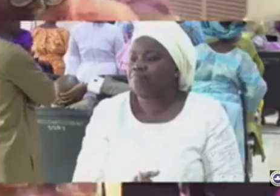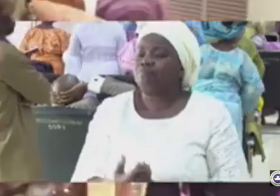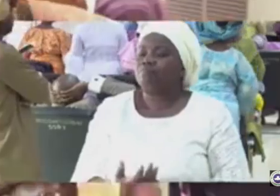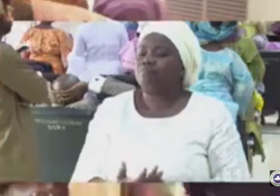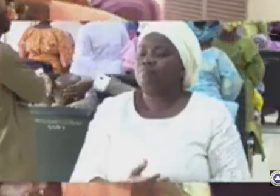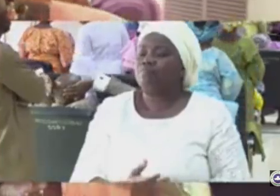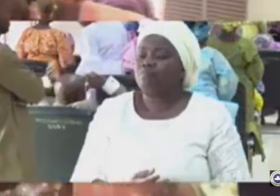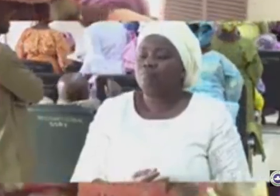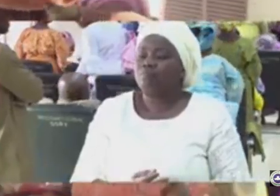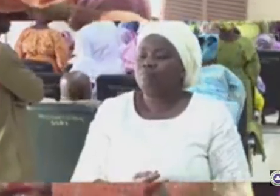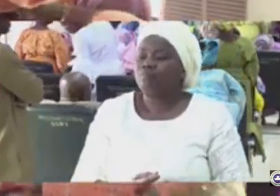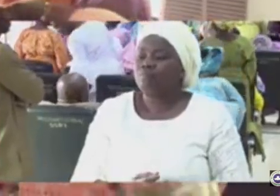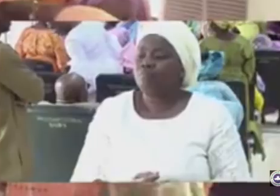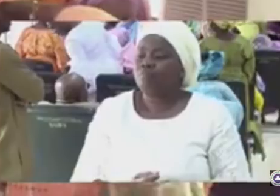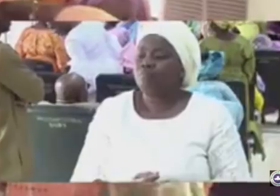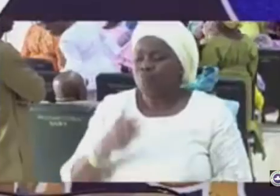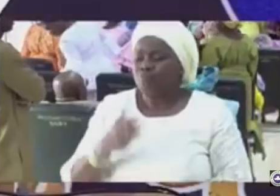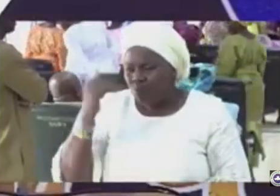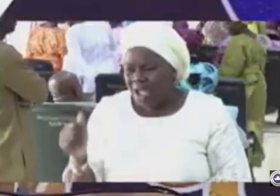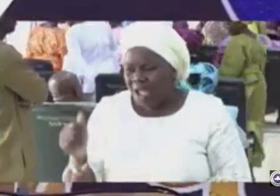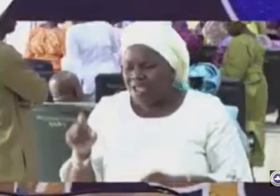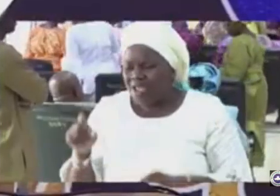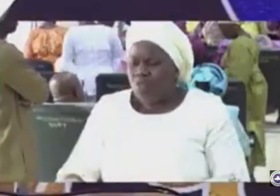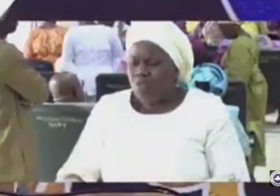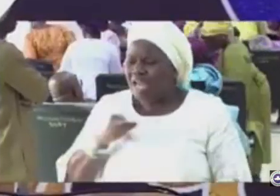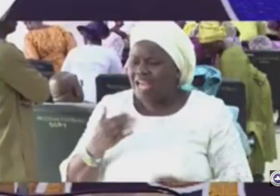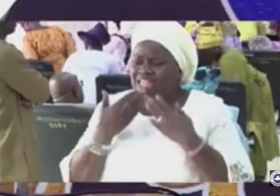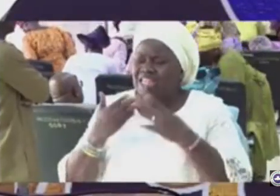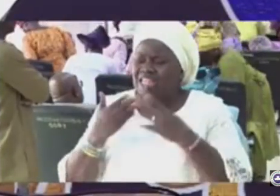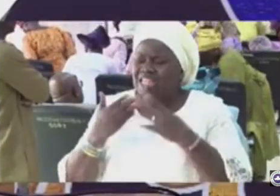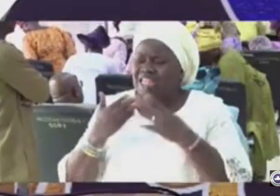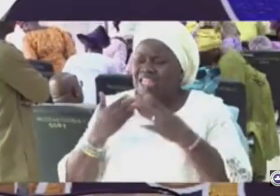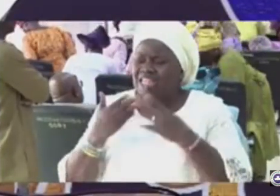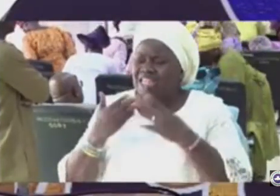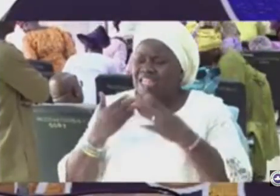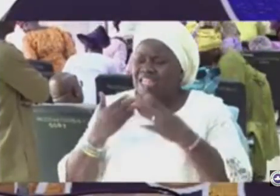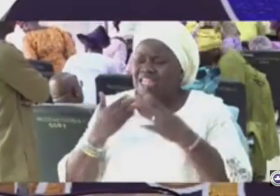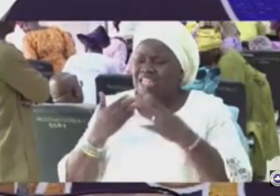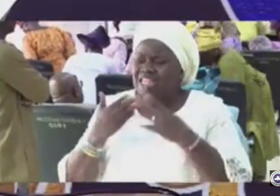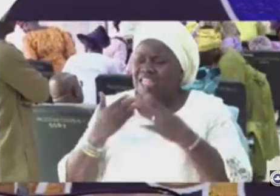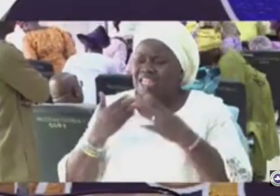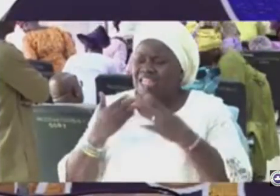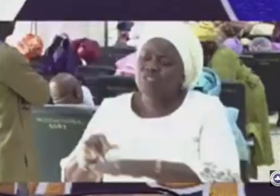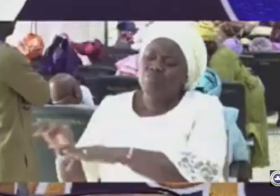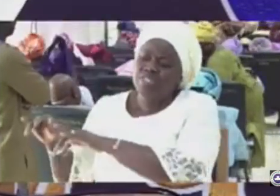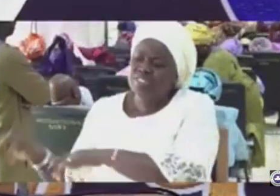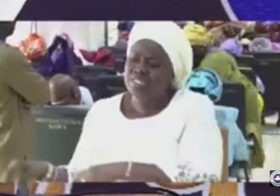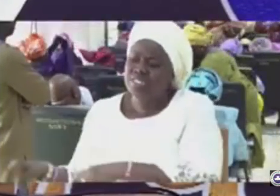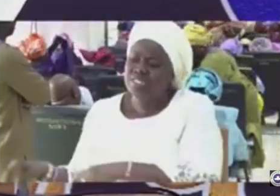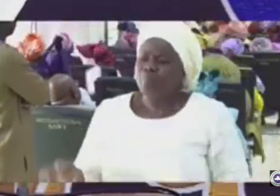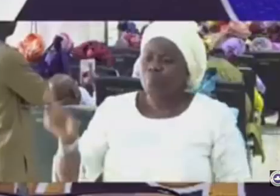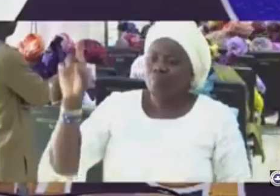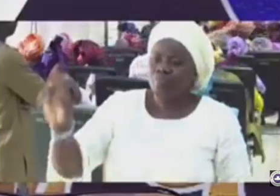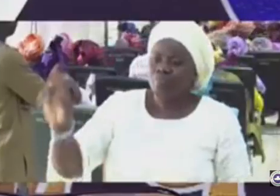Now why must I thank God for his mercy? Because in that Romans chapter